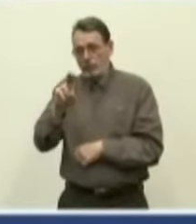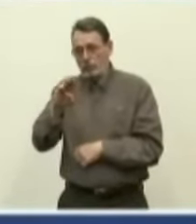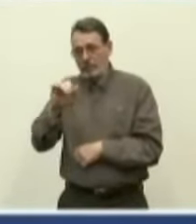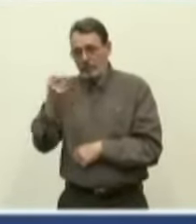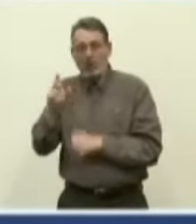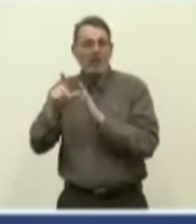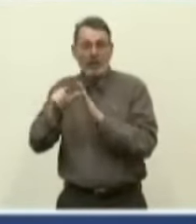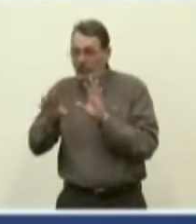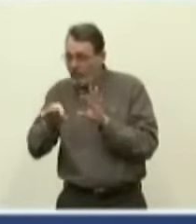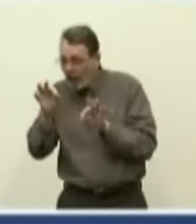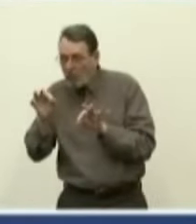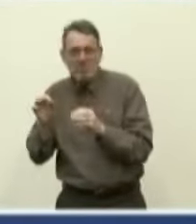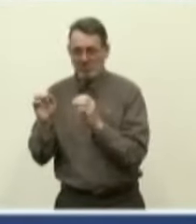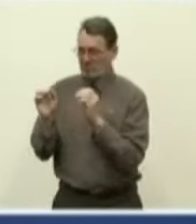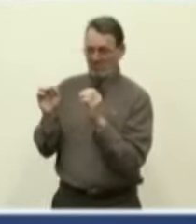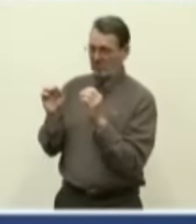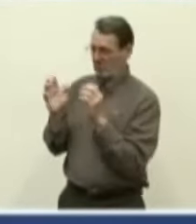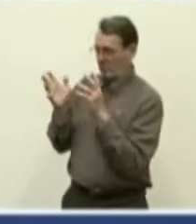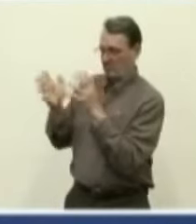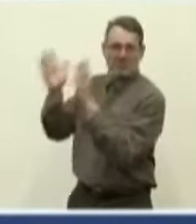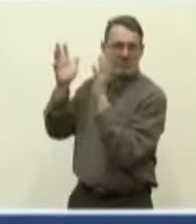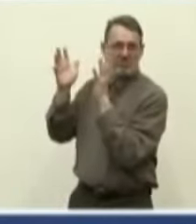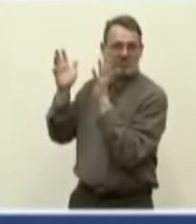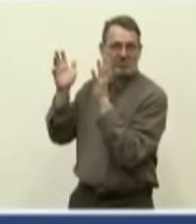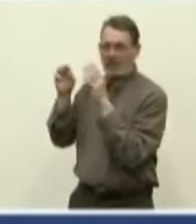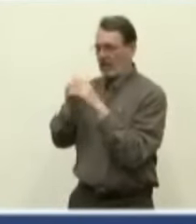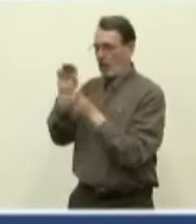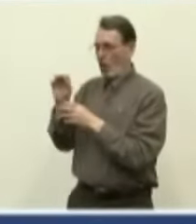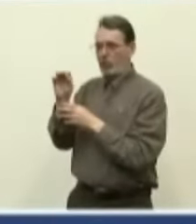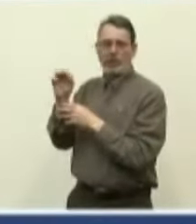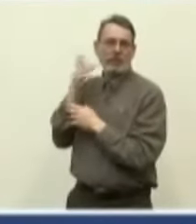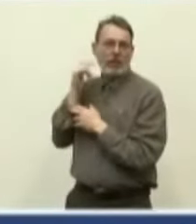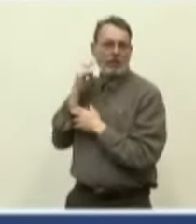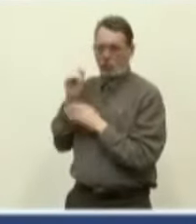found unoccupied and recovered in Oakland, California.